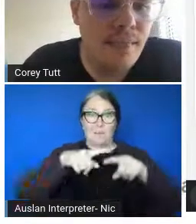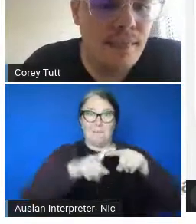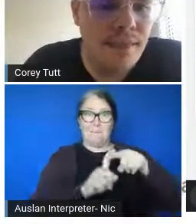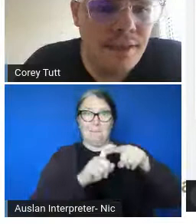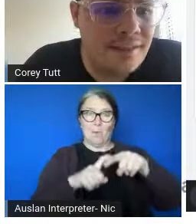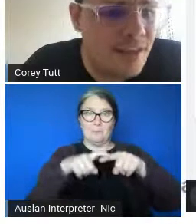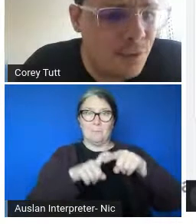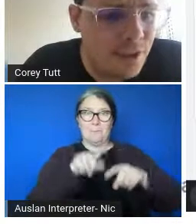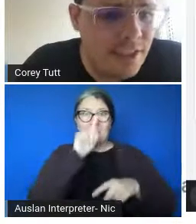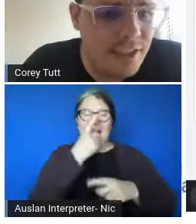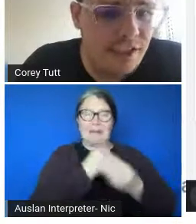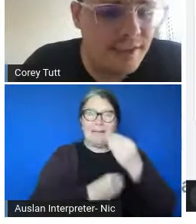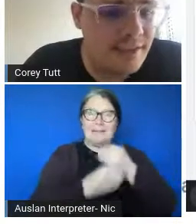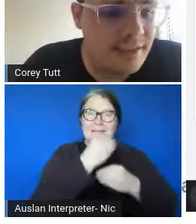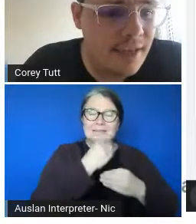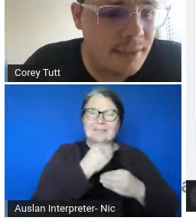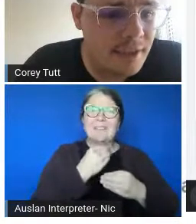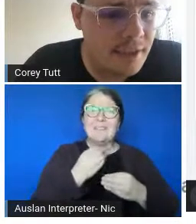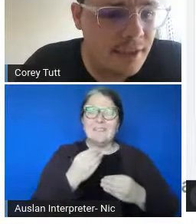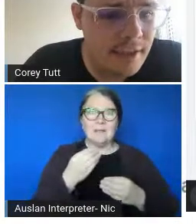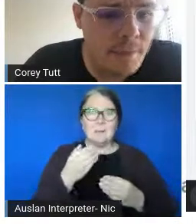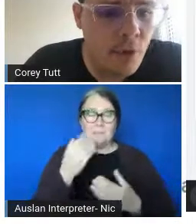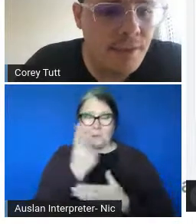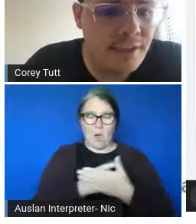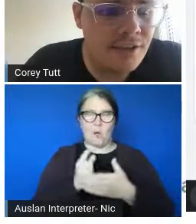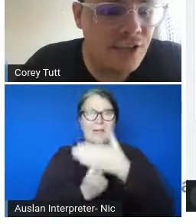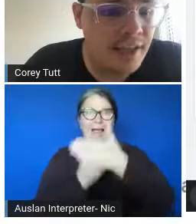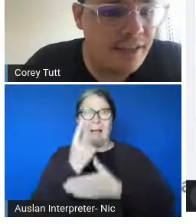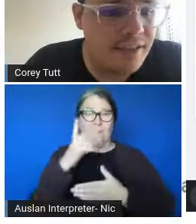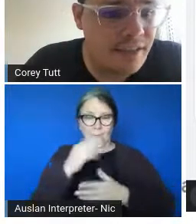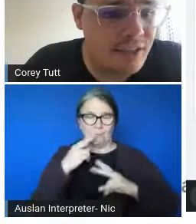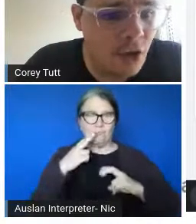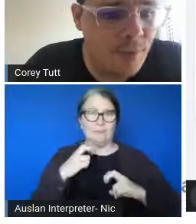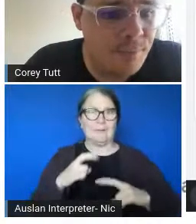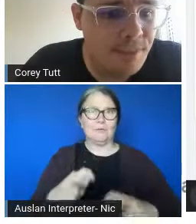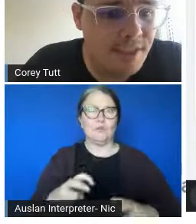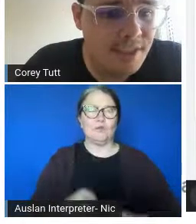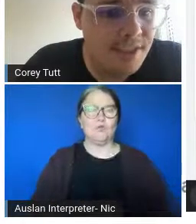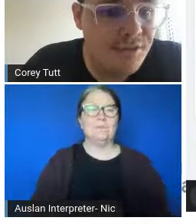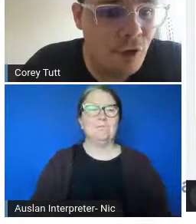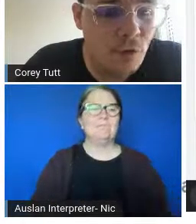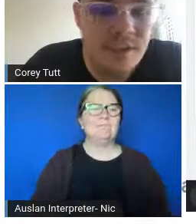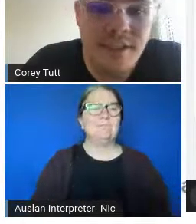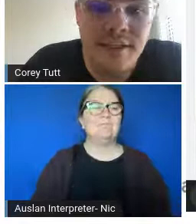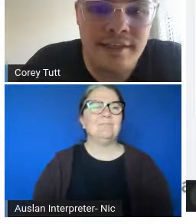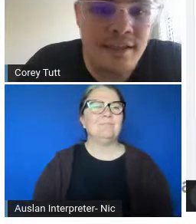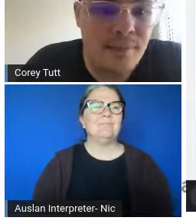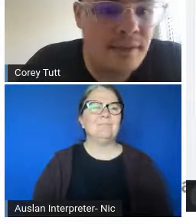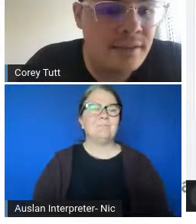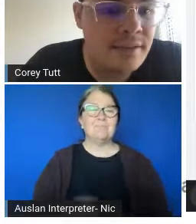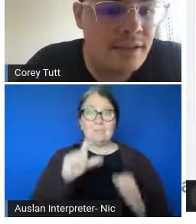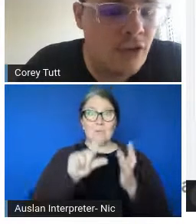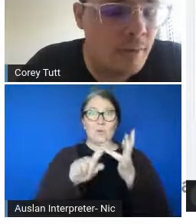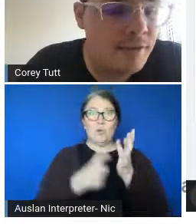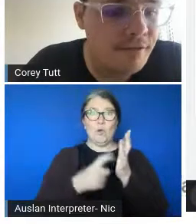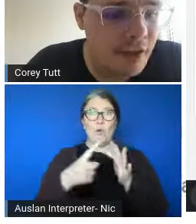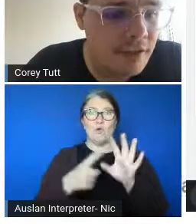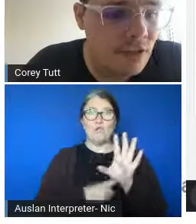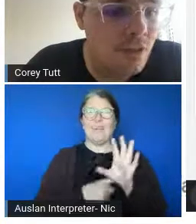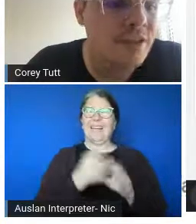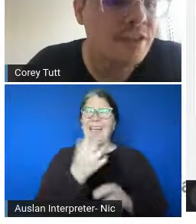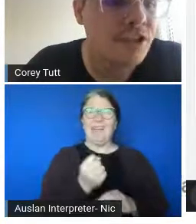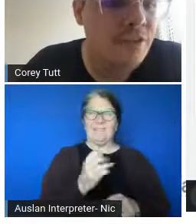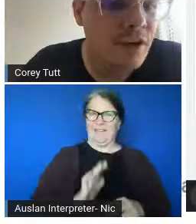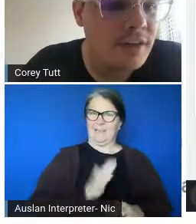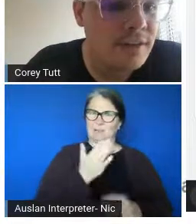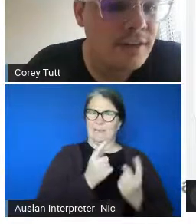science. There's something really interesting that's happening at the moment in Australia, and something that I'm particularly involved in. And it's a type of fungus